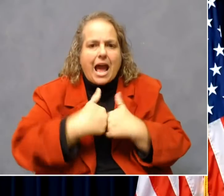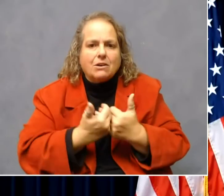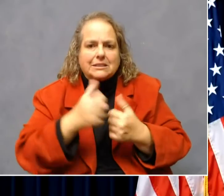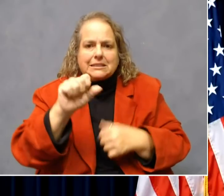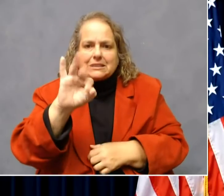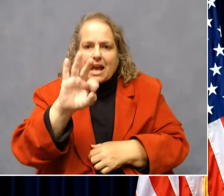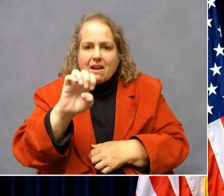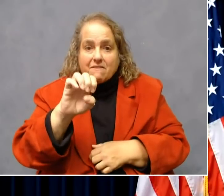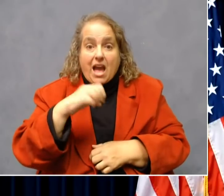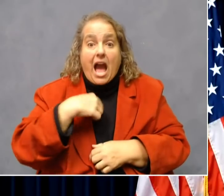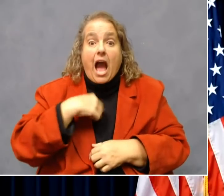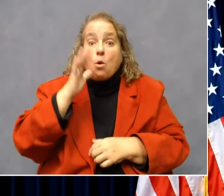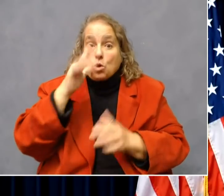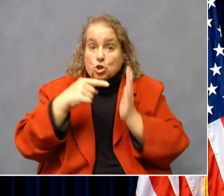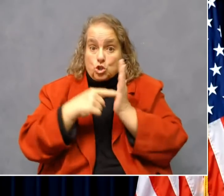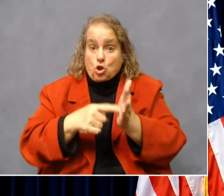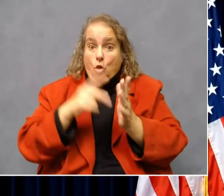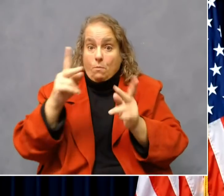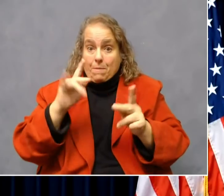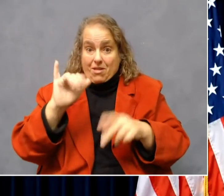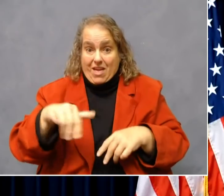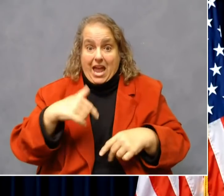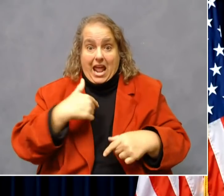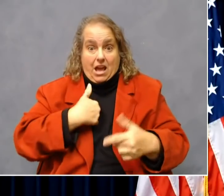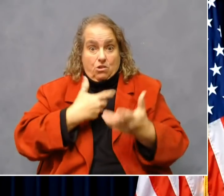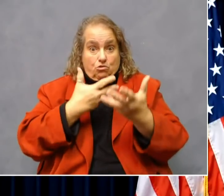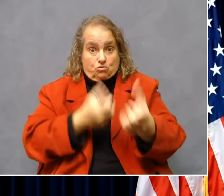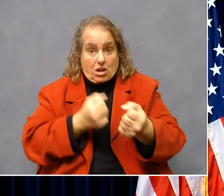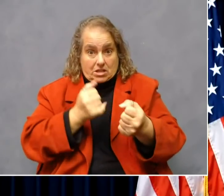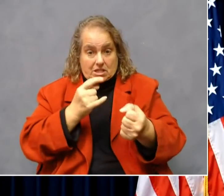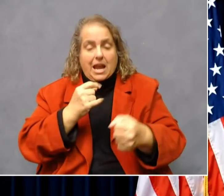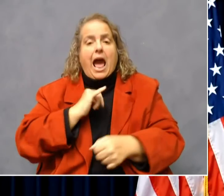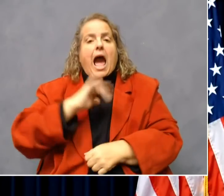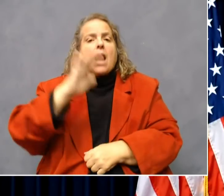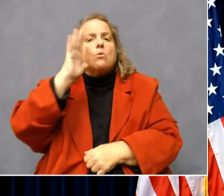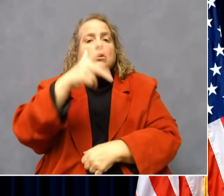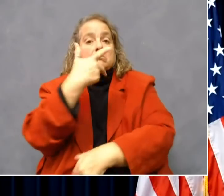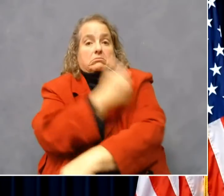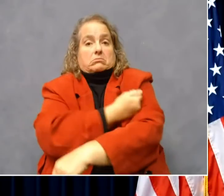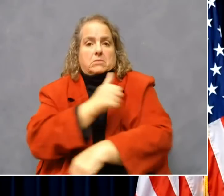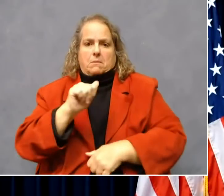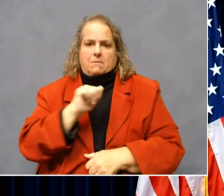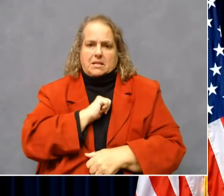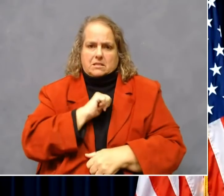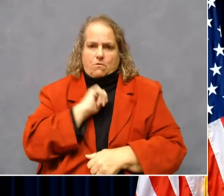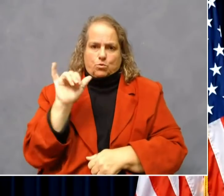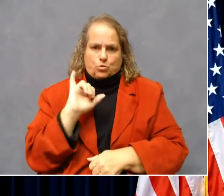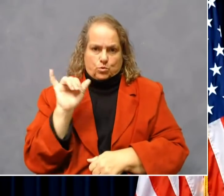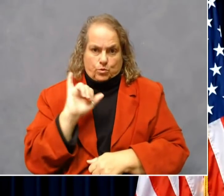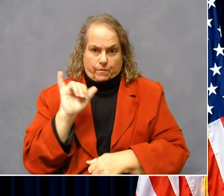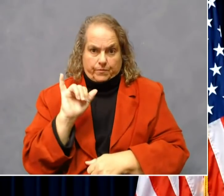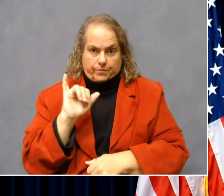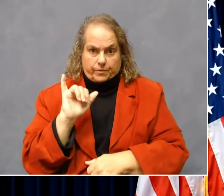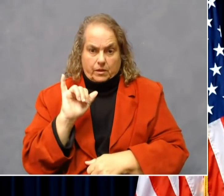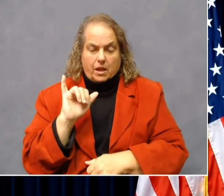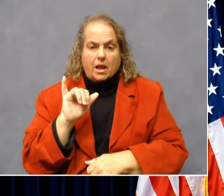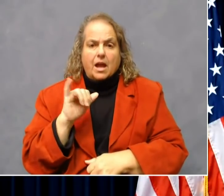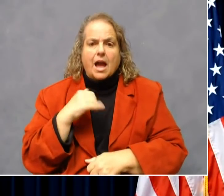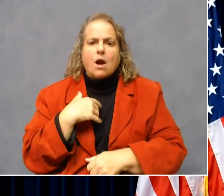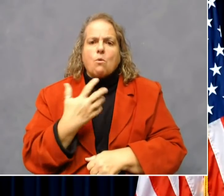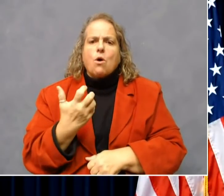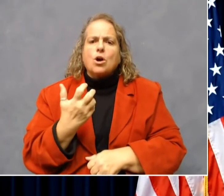by taking it myself. What we are seeing, and there's some nationwide numbers on these, is that the